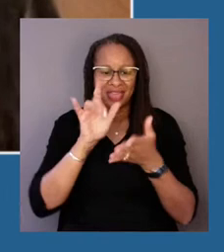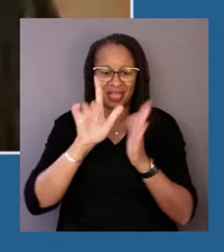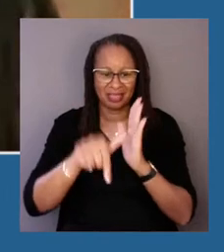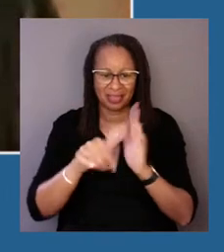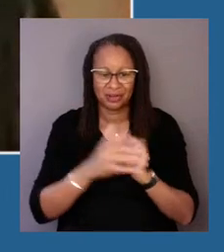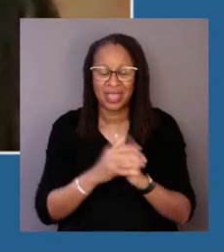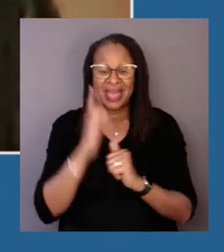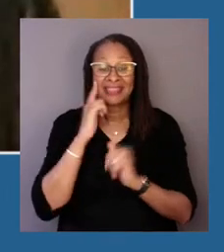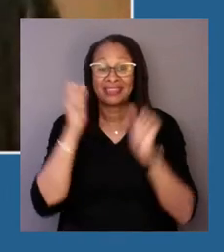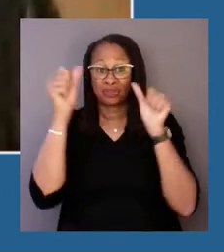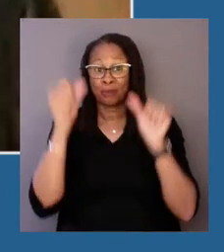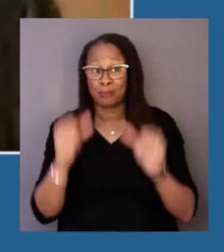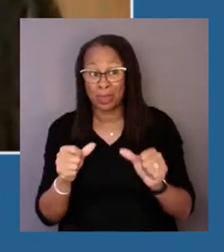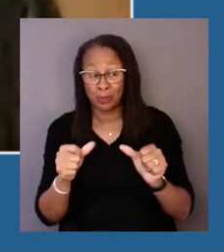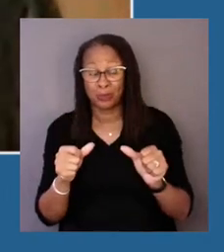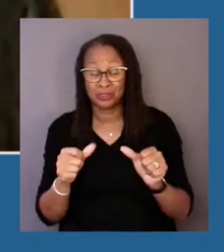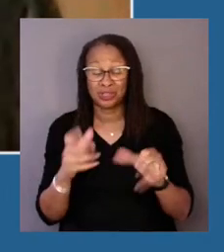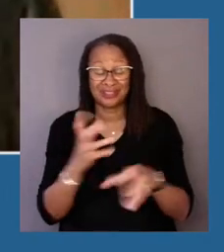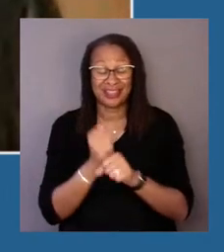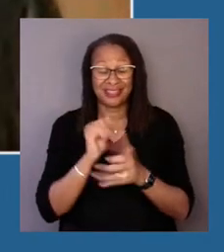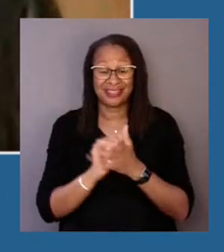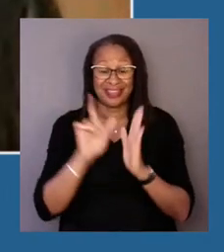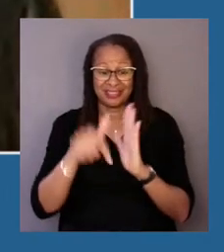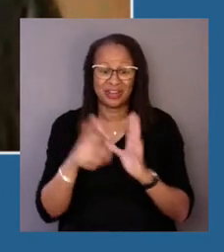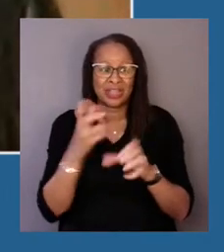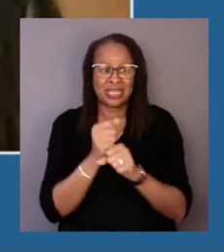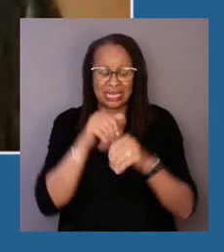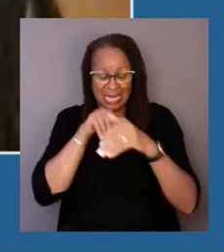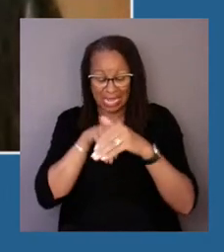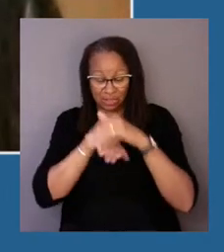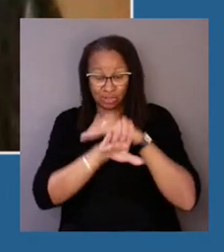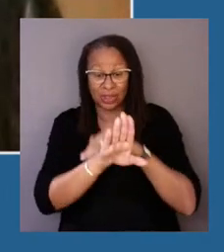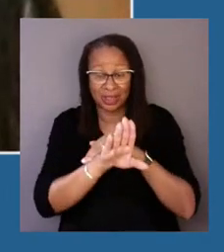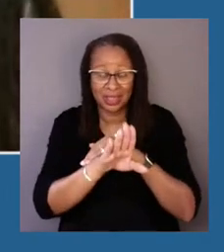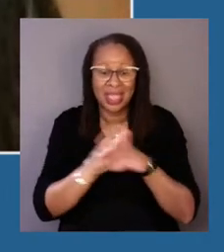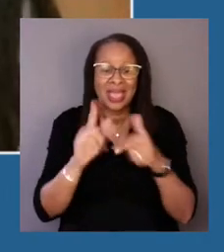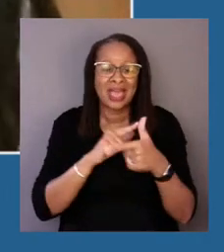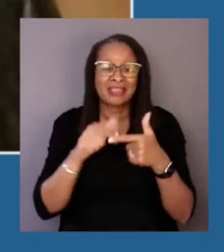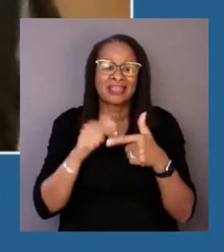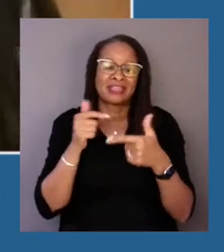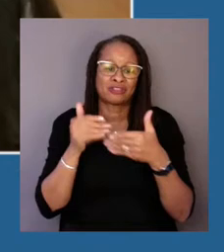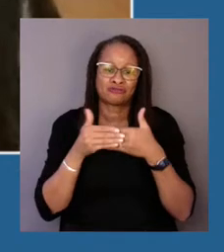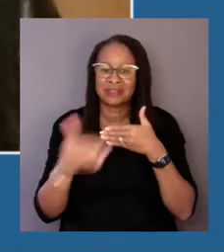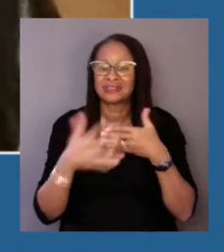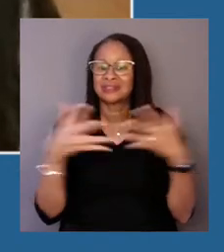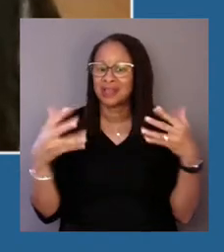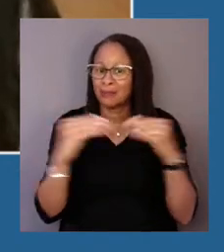capture that sense of getting an entree and then the rest is much easier.